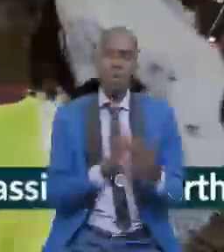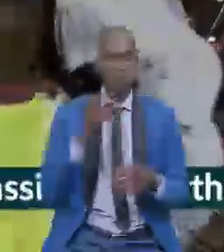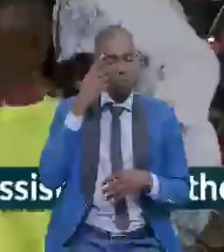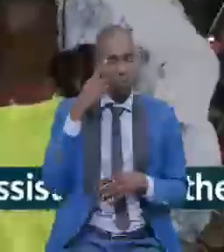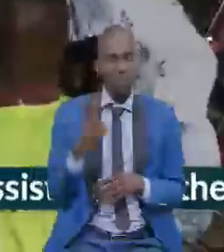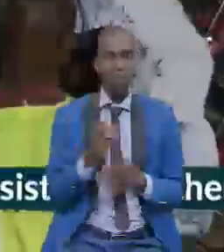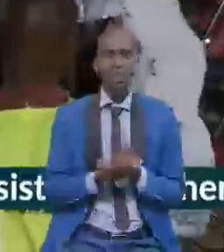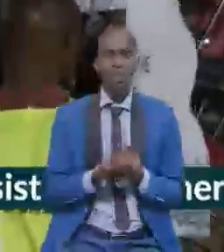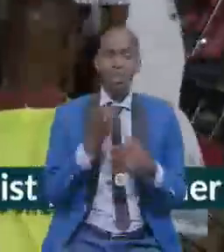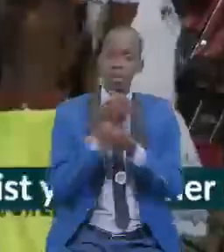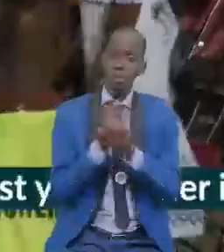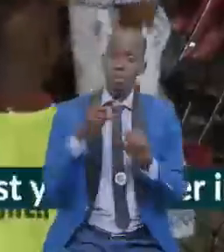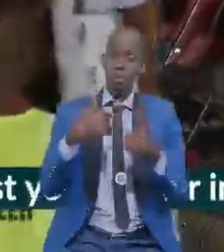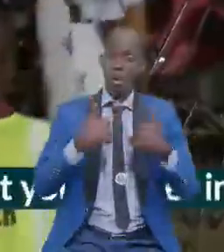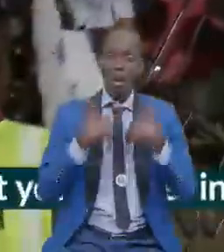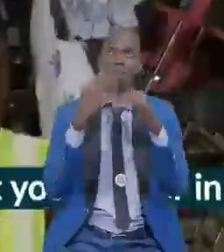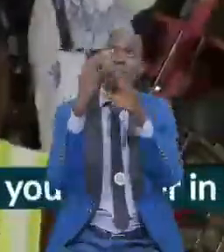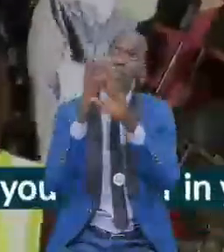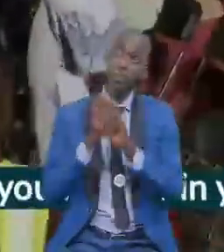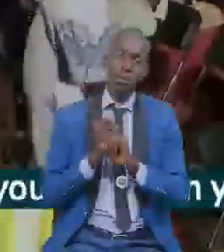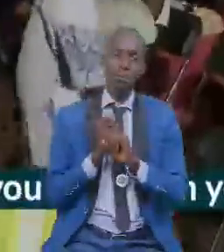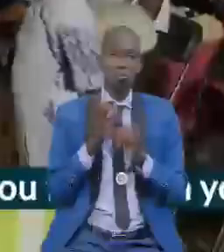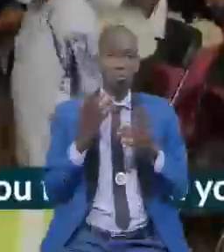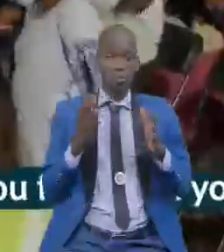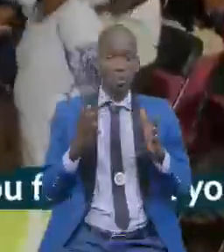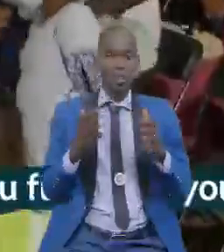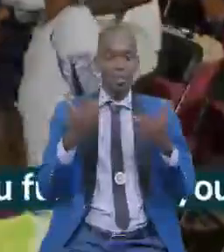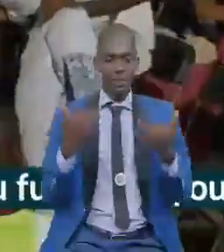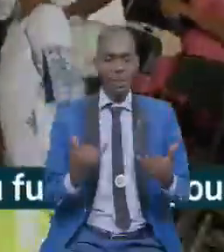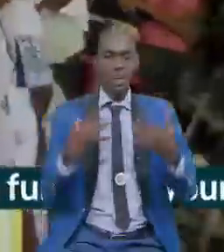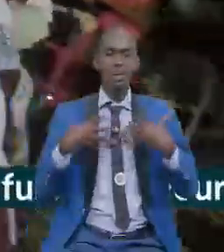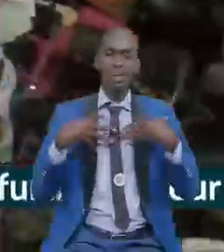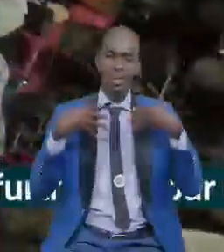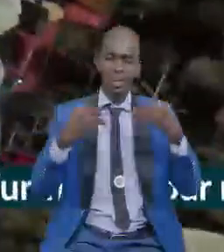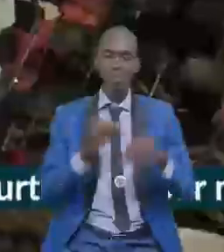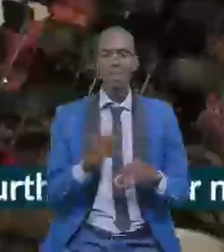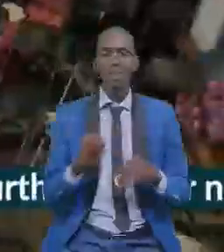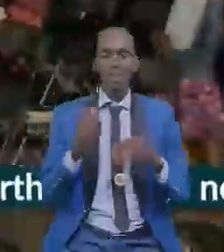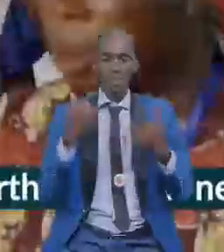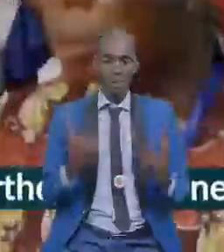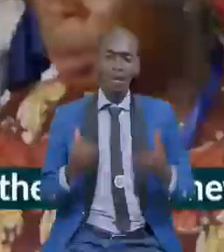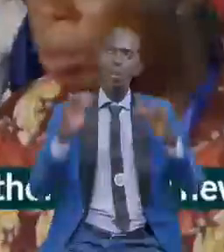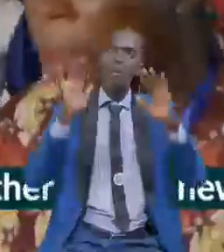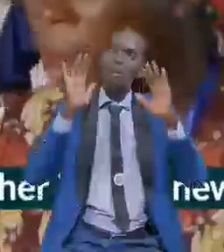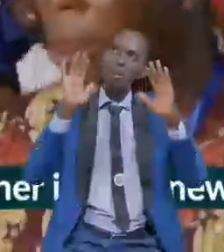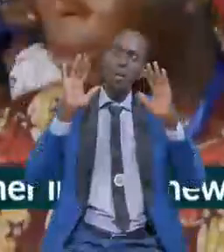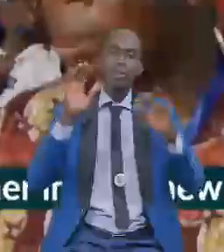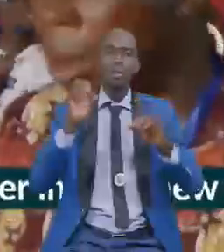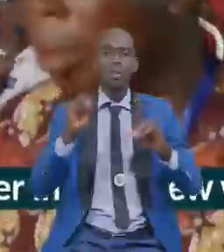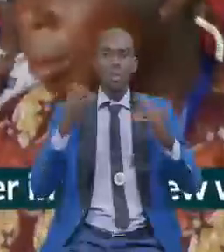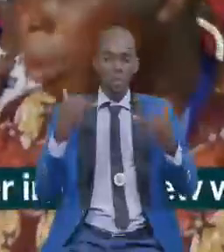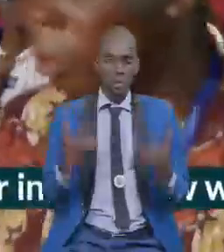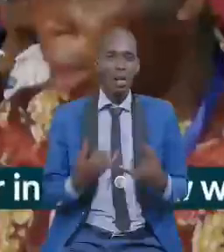Salvation we've received. Now healing. Now wonders. Now